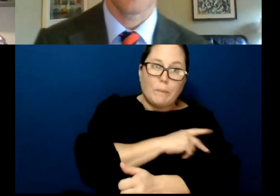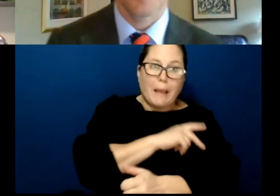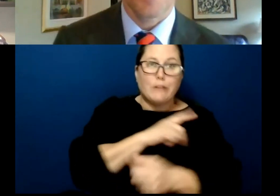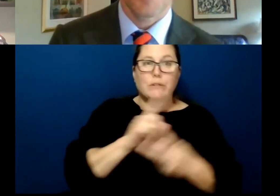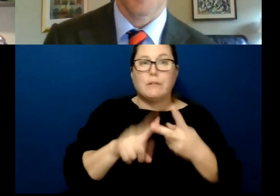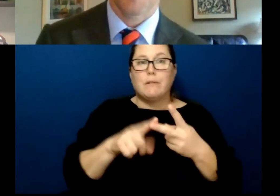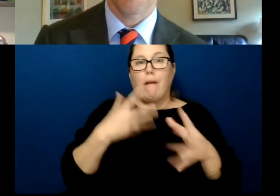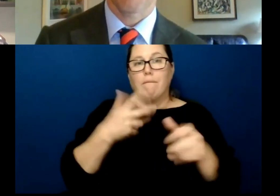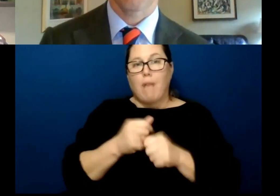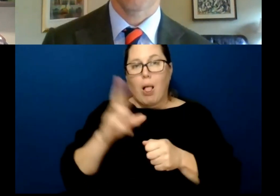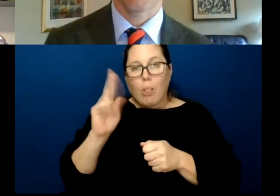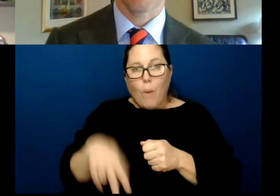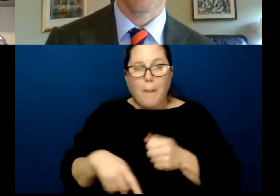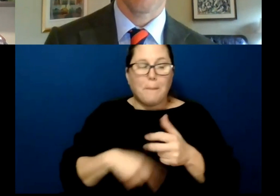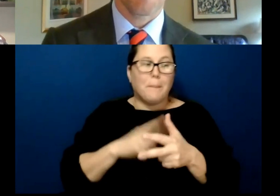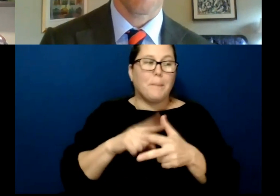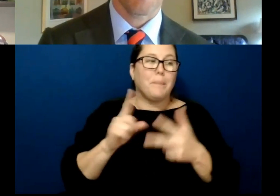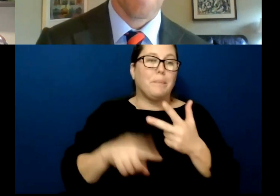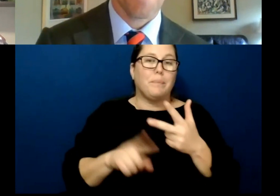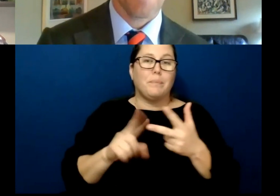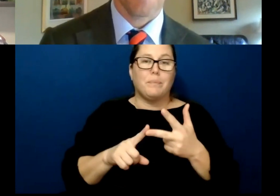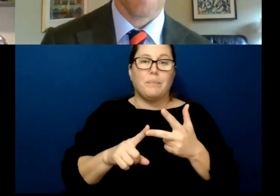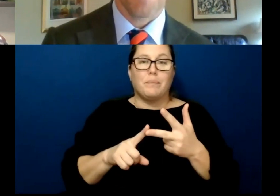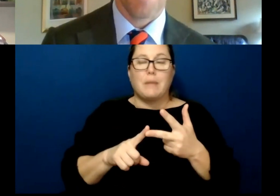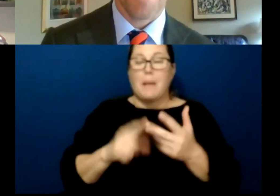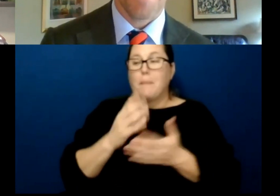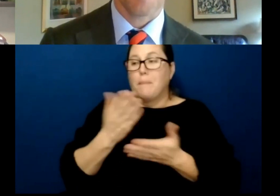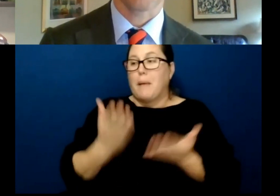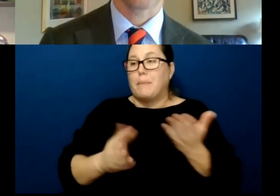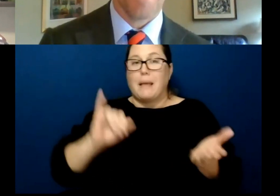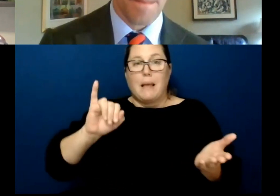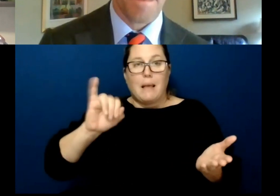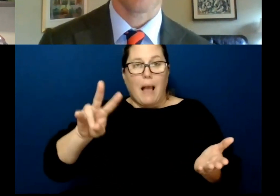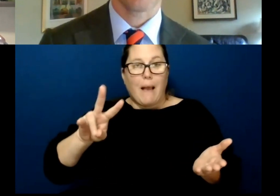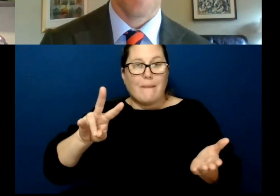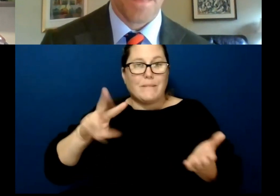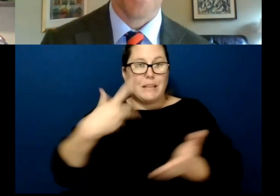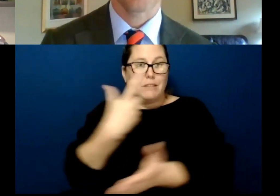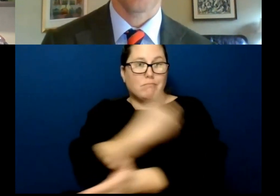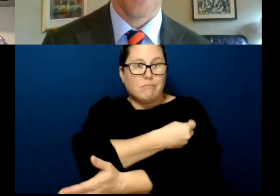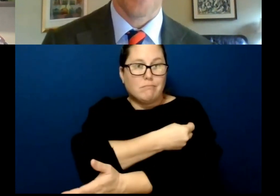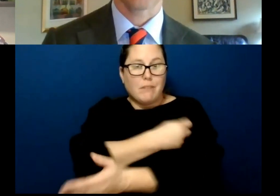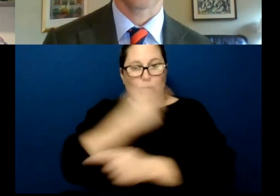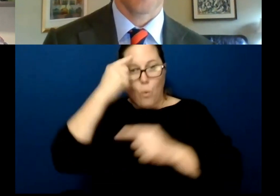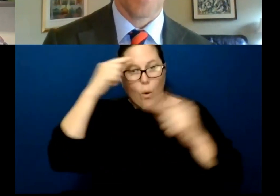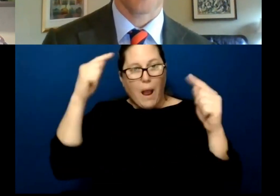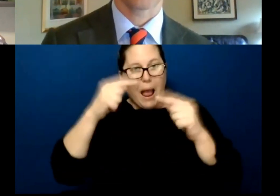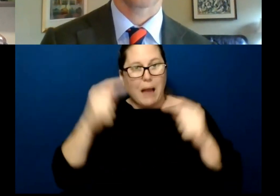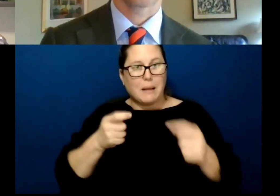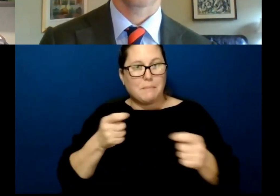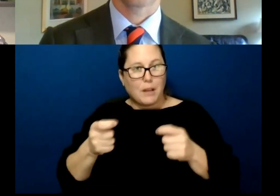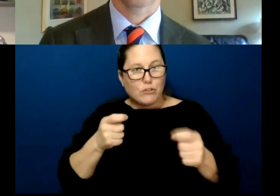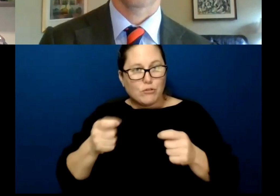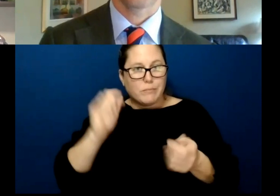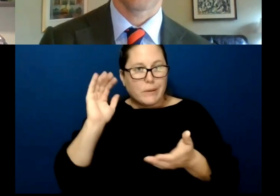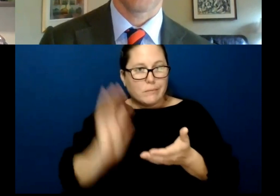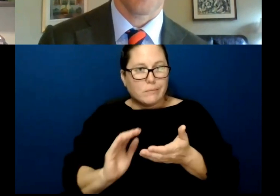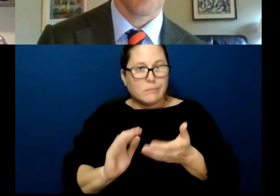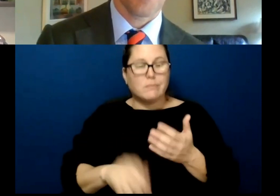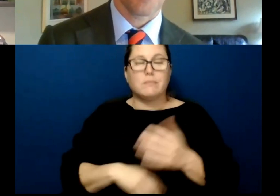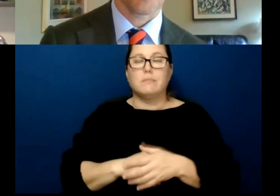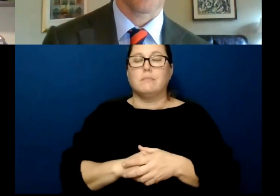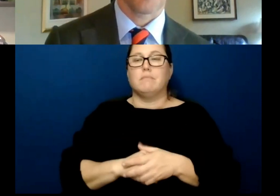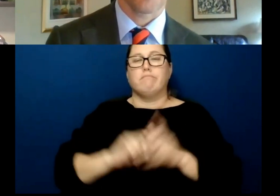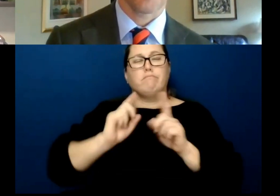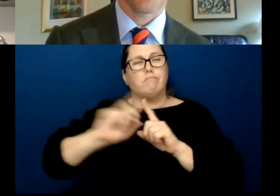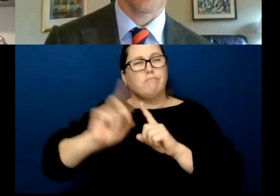patients, I do injections for different headache condition, for different headache managements, doing those kinds of